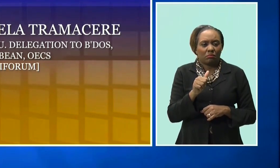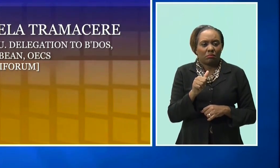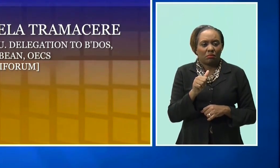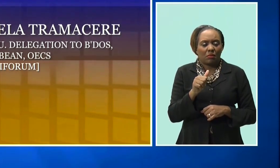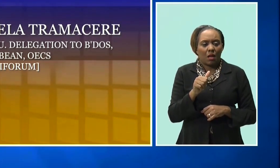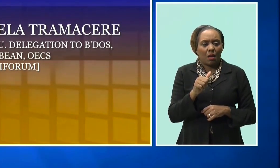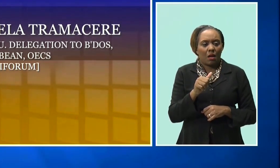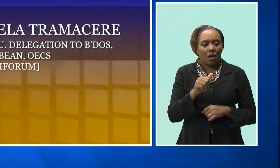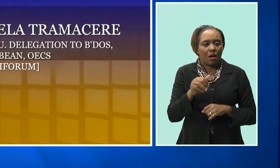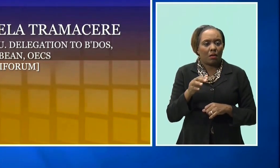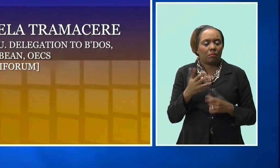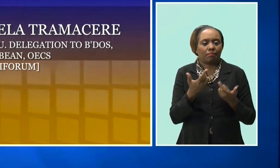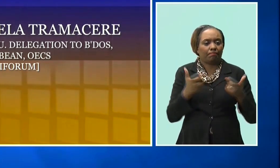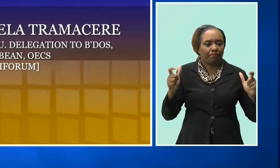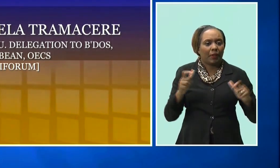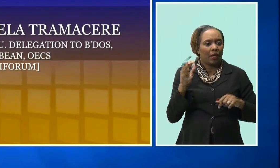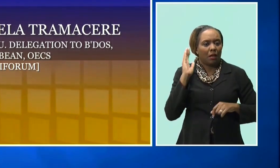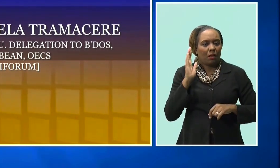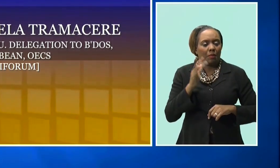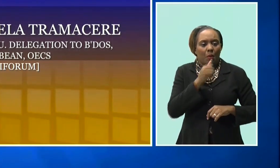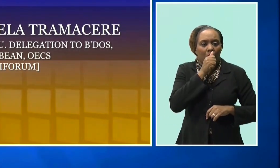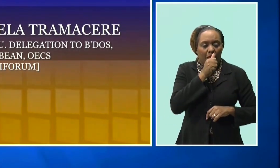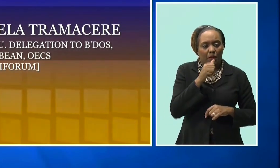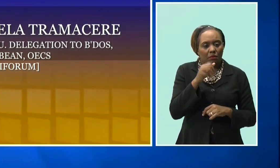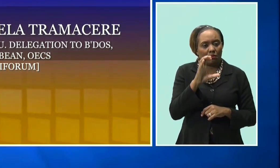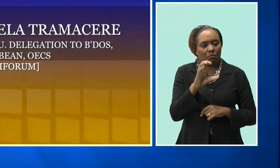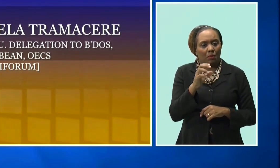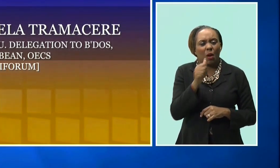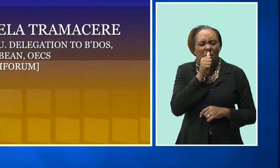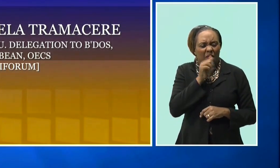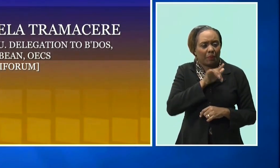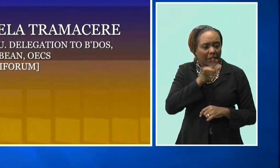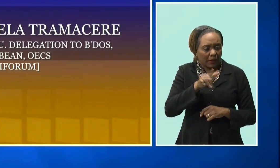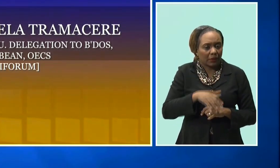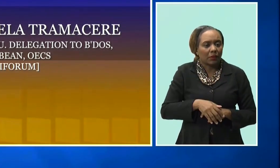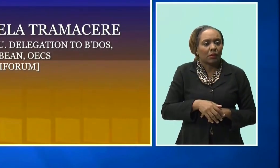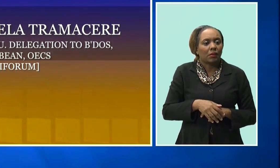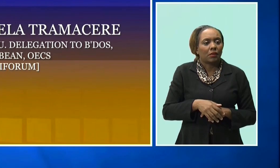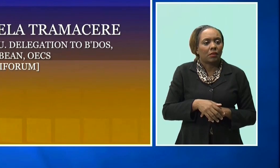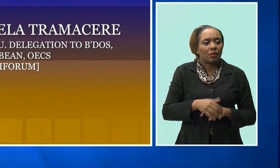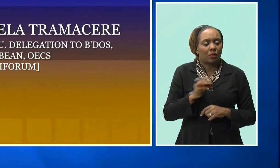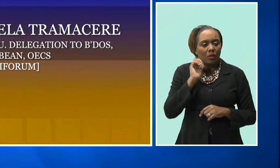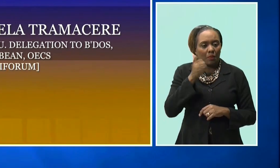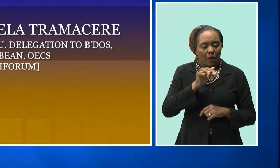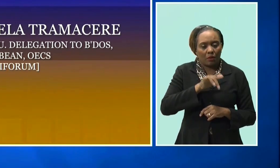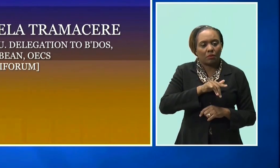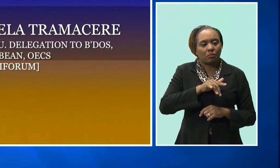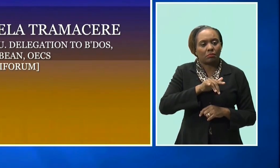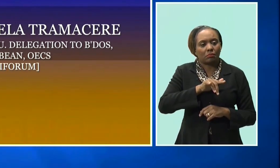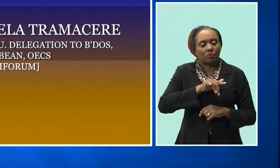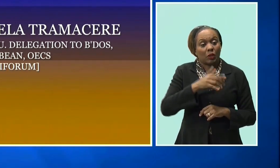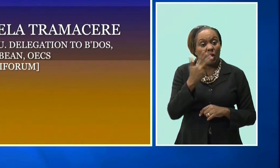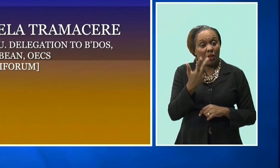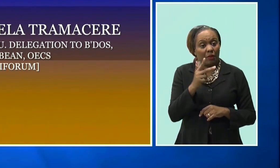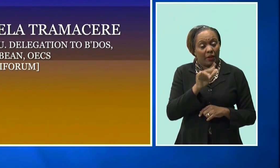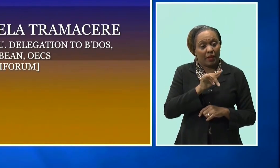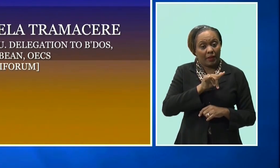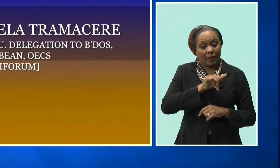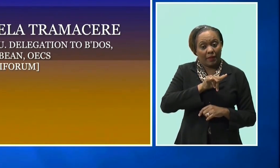chartered Condor with Lufthansa, of course. And tomorrow we will have also chartered 3